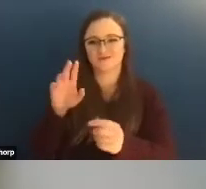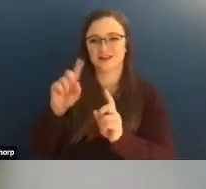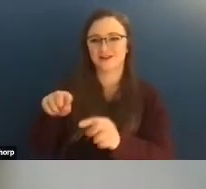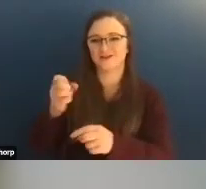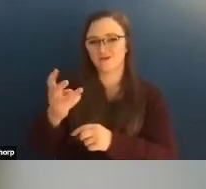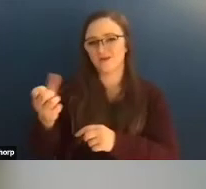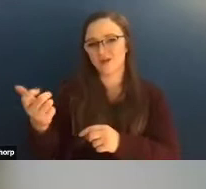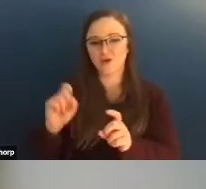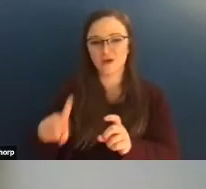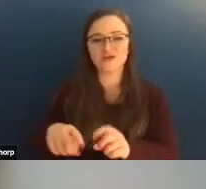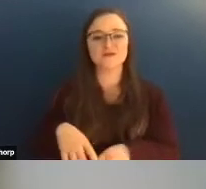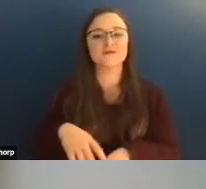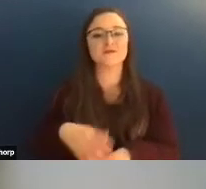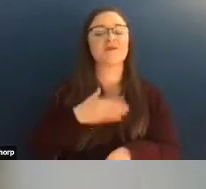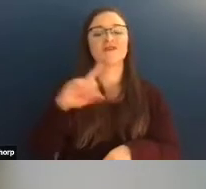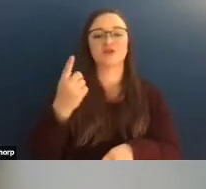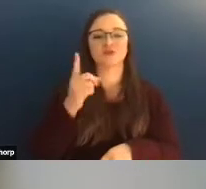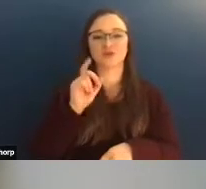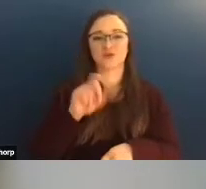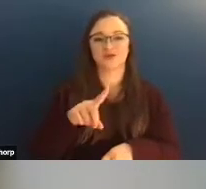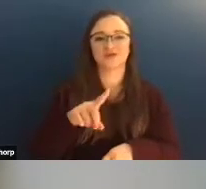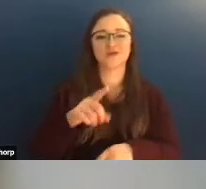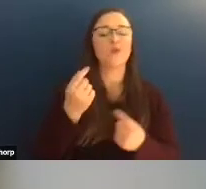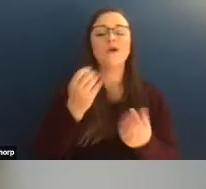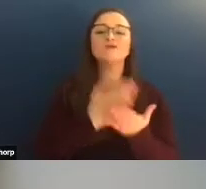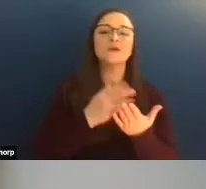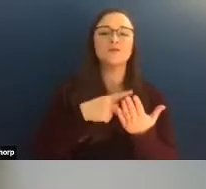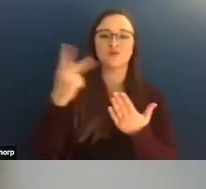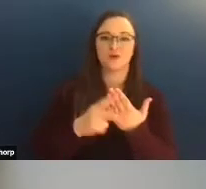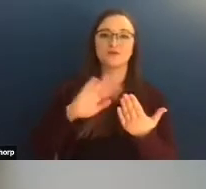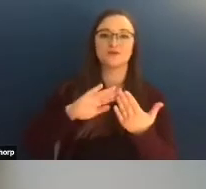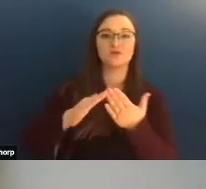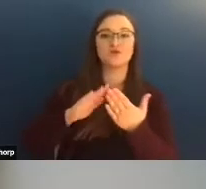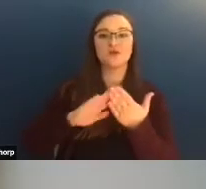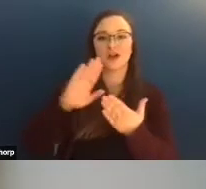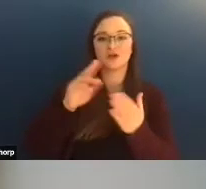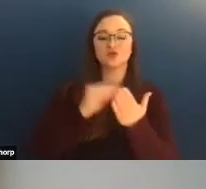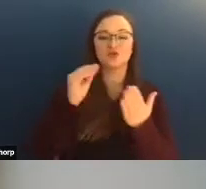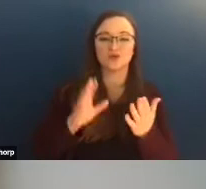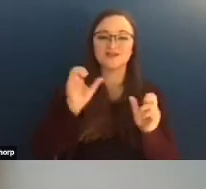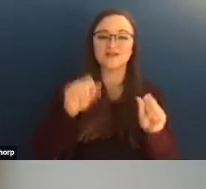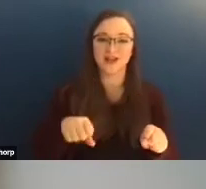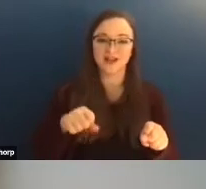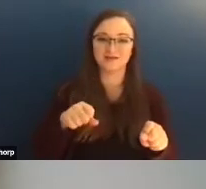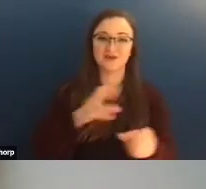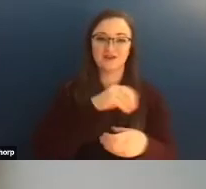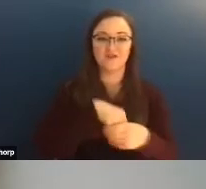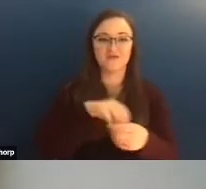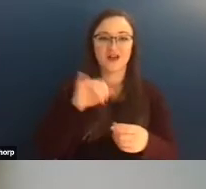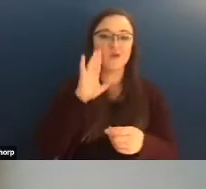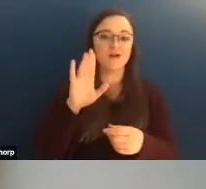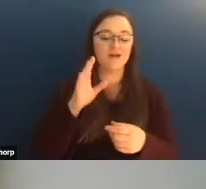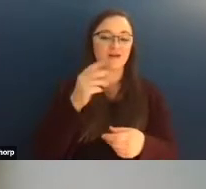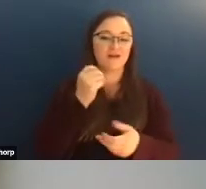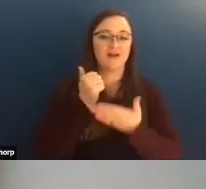some programs that community college students can participate in that will prepare them for health professions? And, you